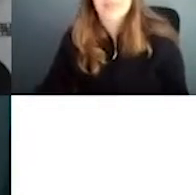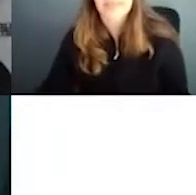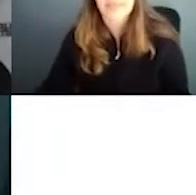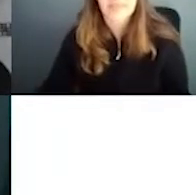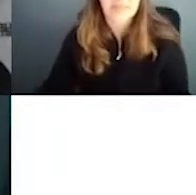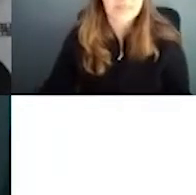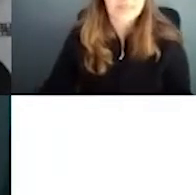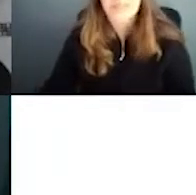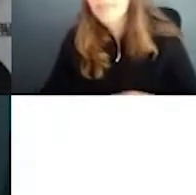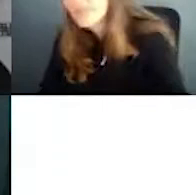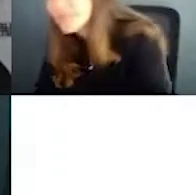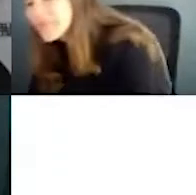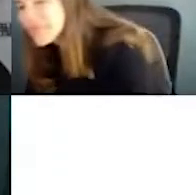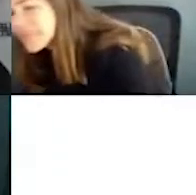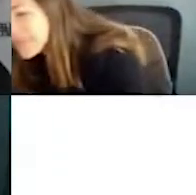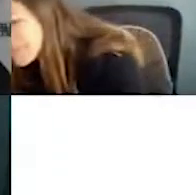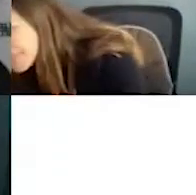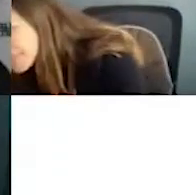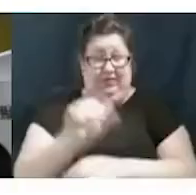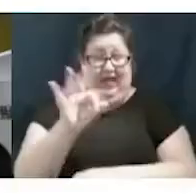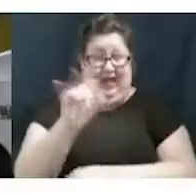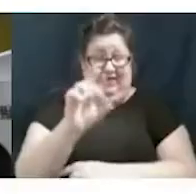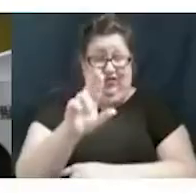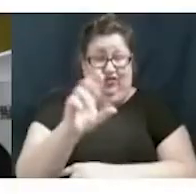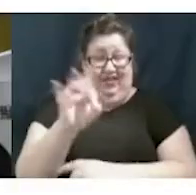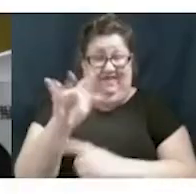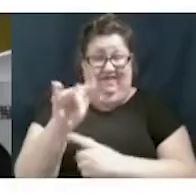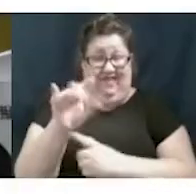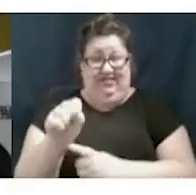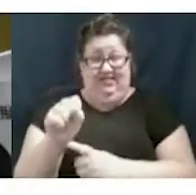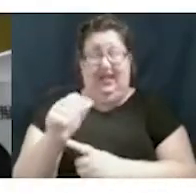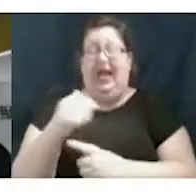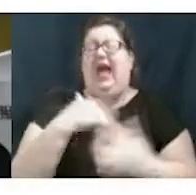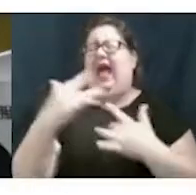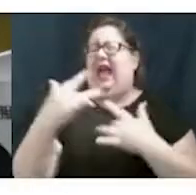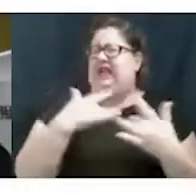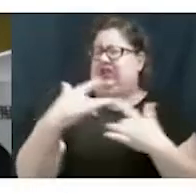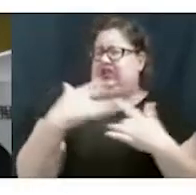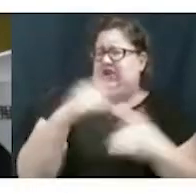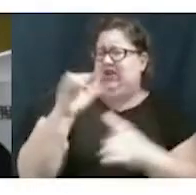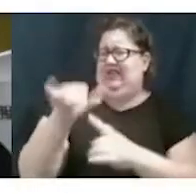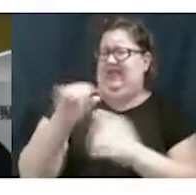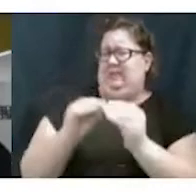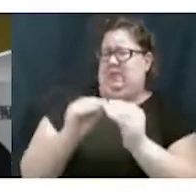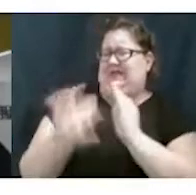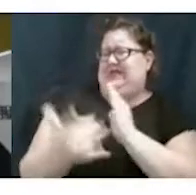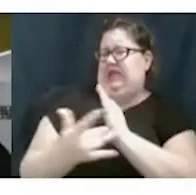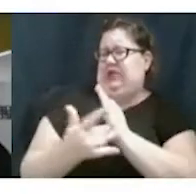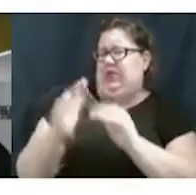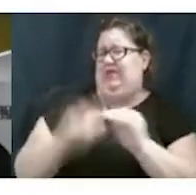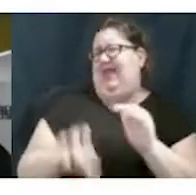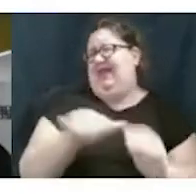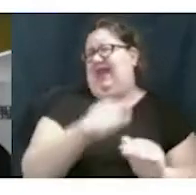it sounds like you've used After Effects. I get concerned that After Effects is more technical than any of these